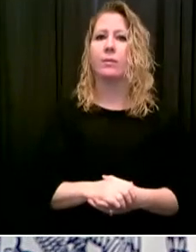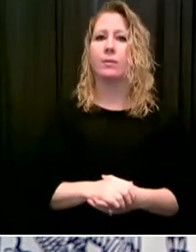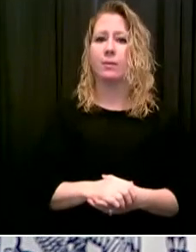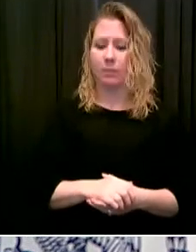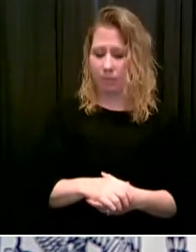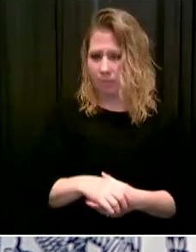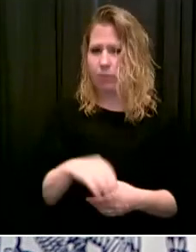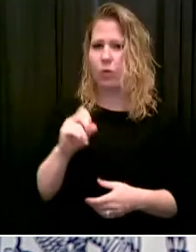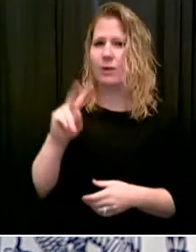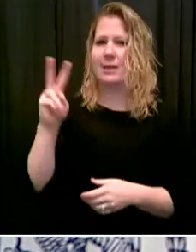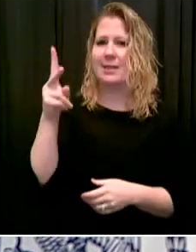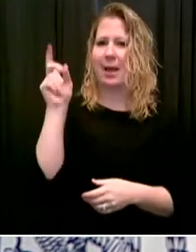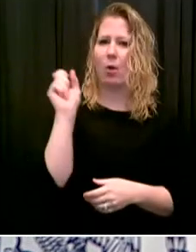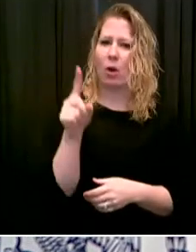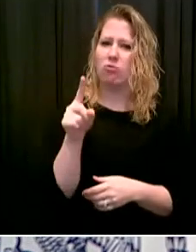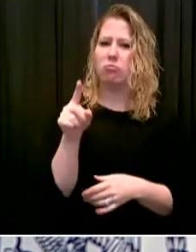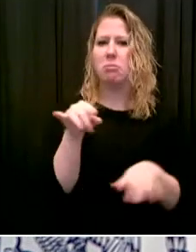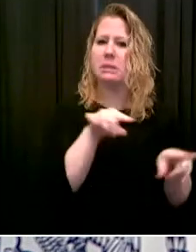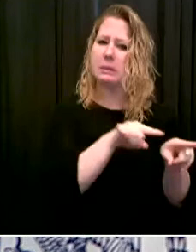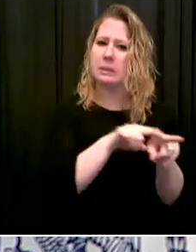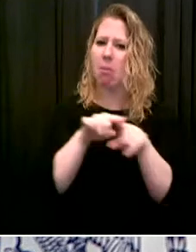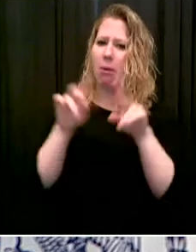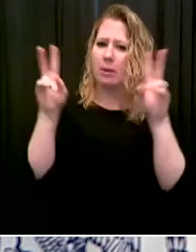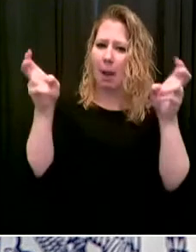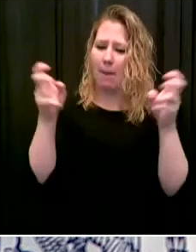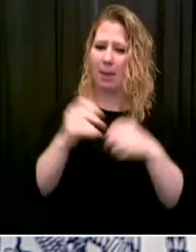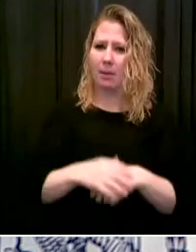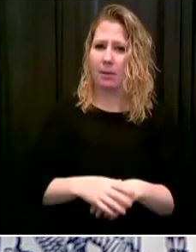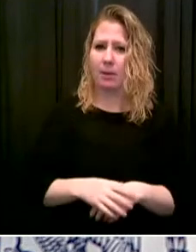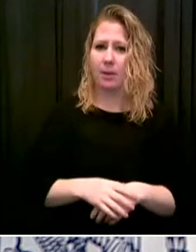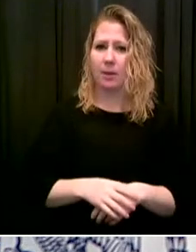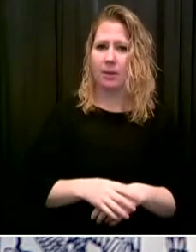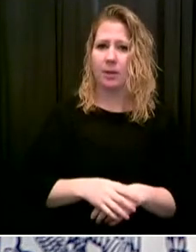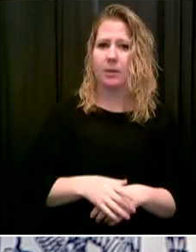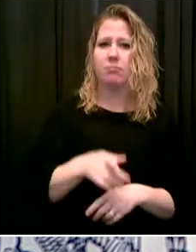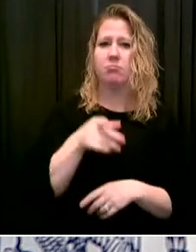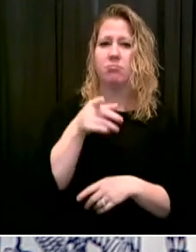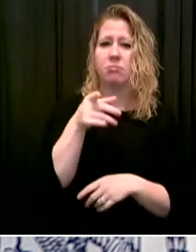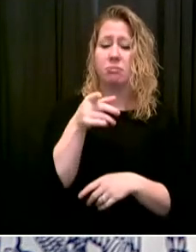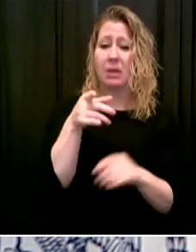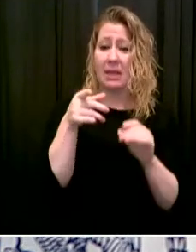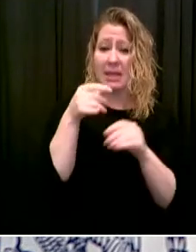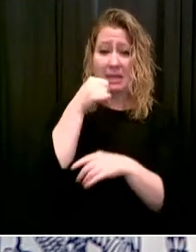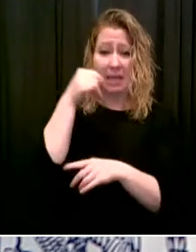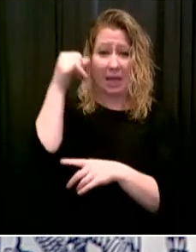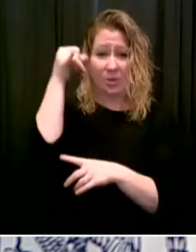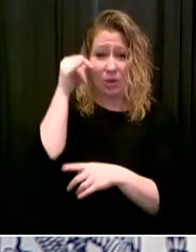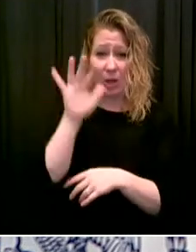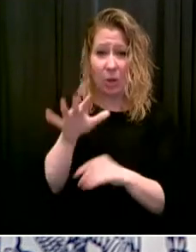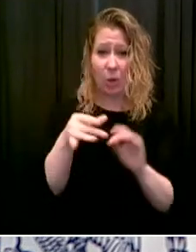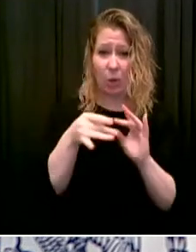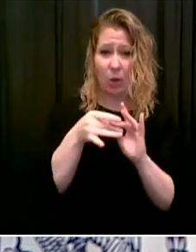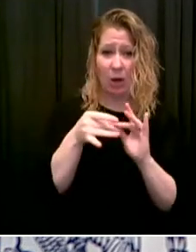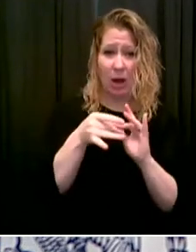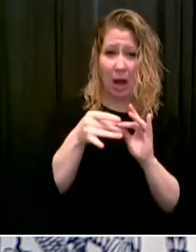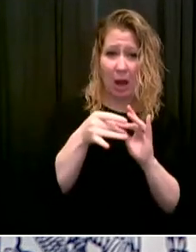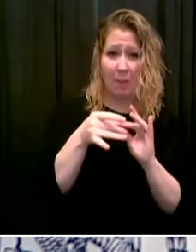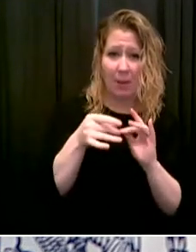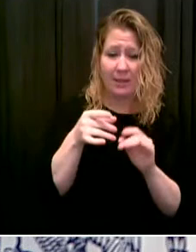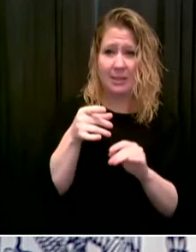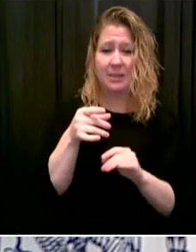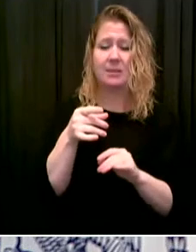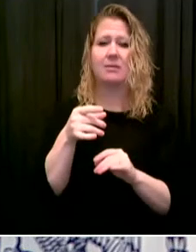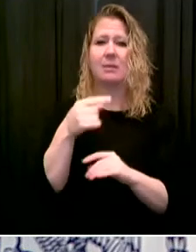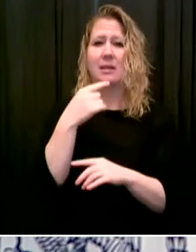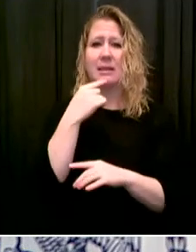matter, you said yesterday that it behooves the council to tweak the ban on chokeholds that they passed. I believe